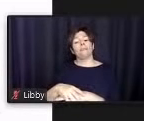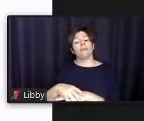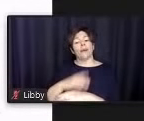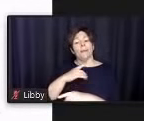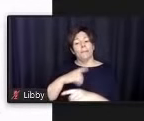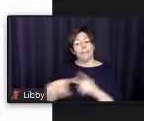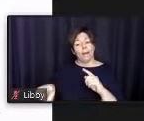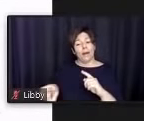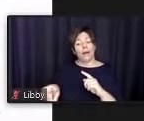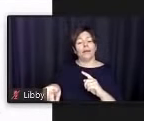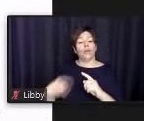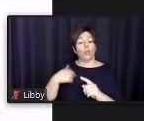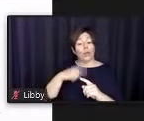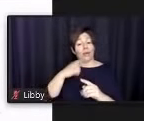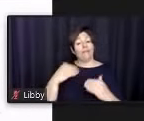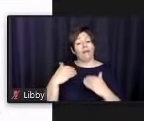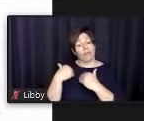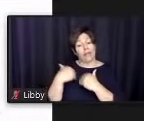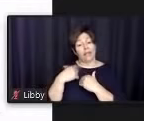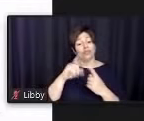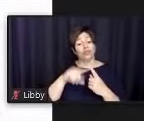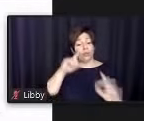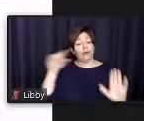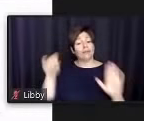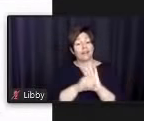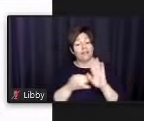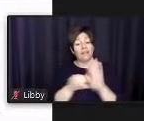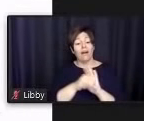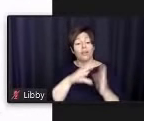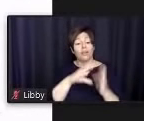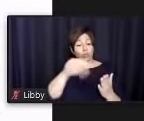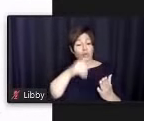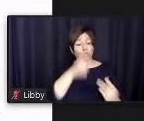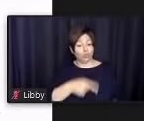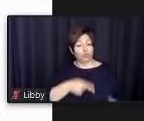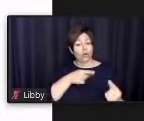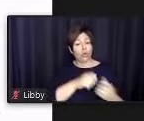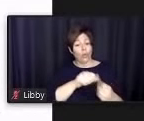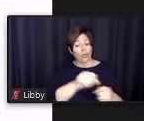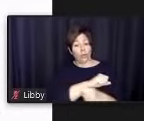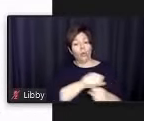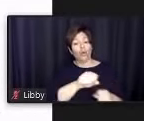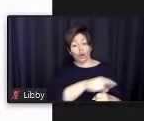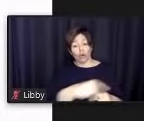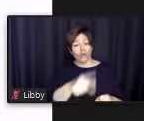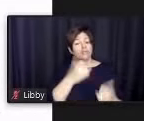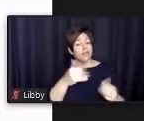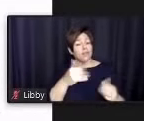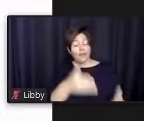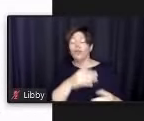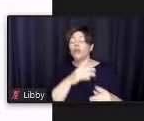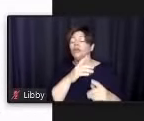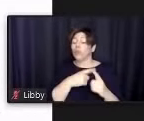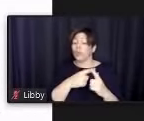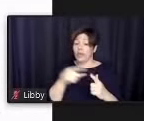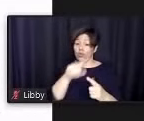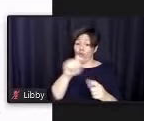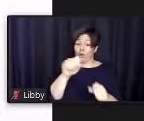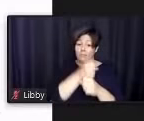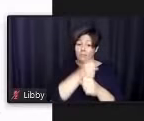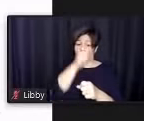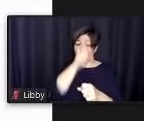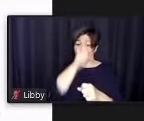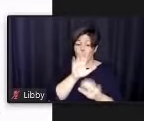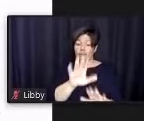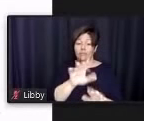the obligation to identify these kids still exists. It still exists. So what you need to make sure that what you're doing as a part of this is you're